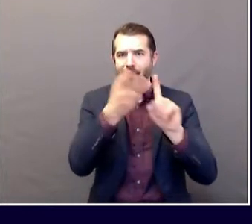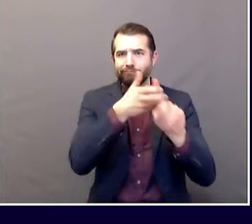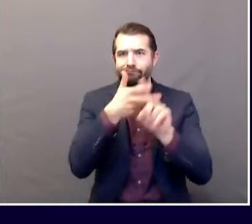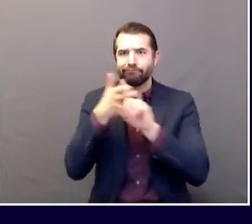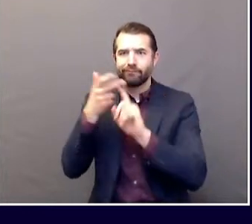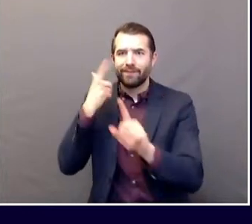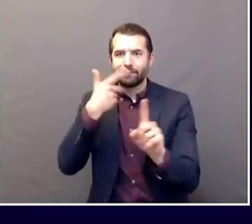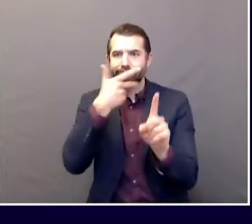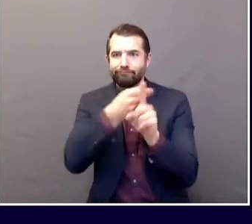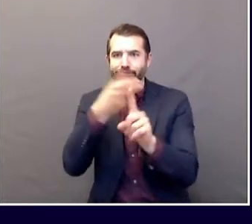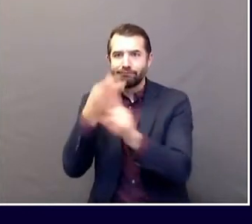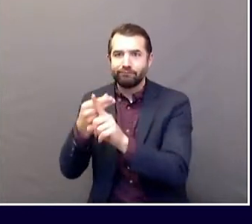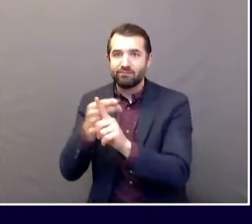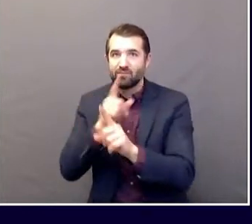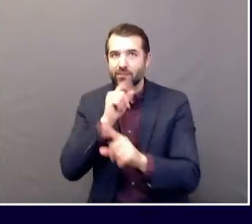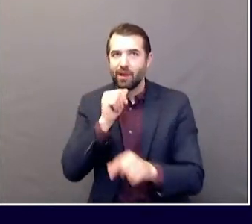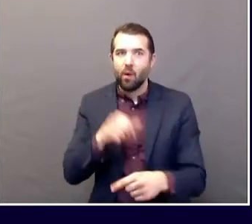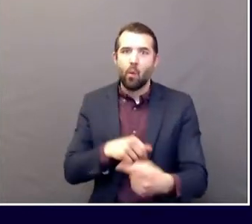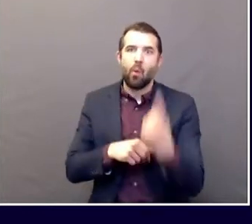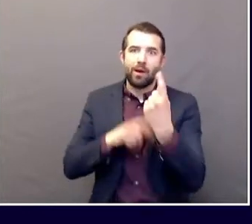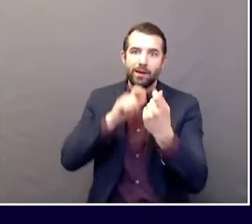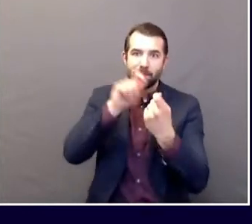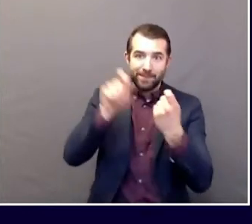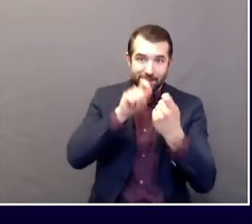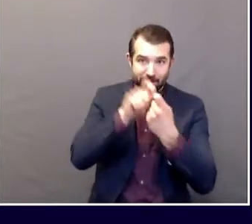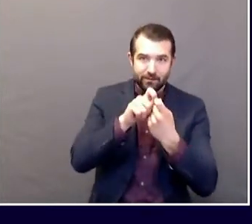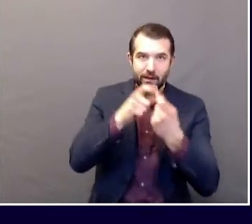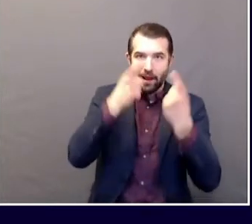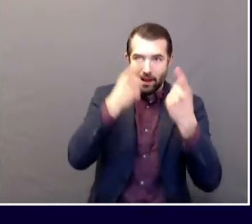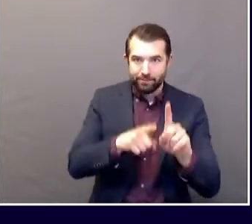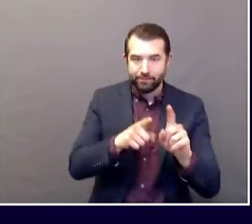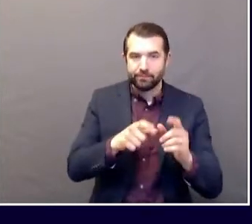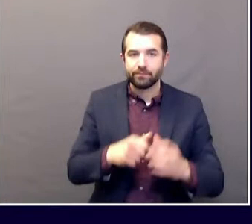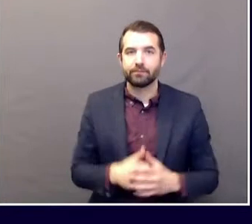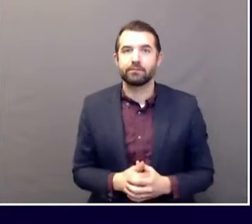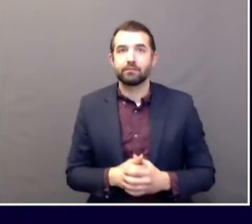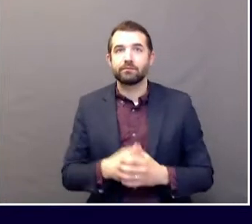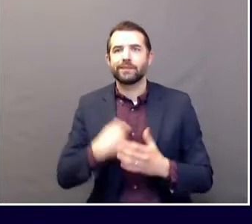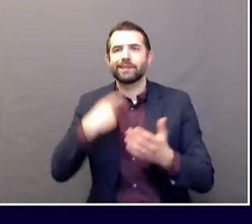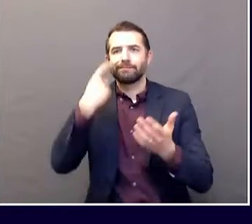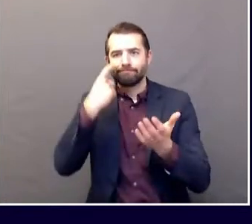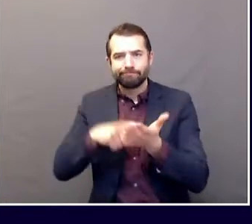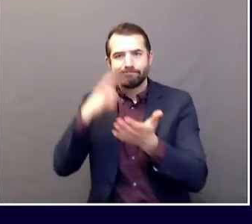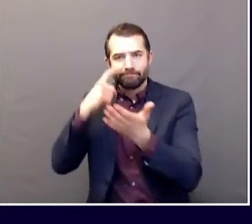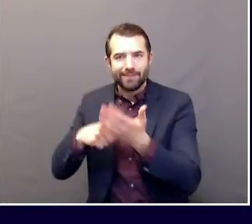but we wanted it to be generally applicable and public facing so everyone knew